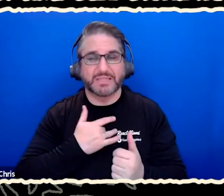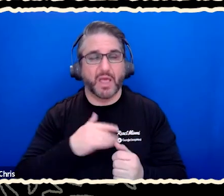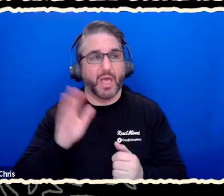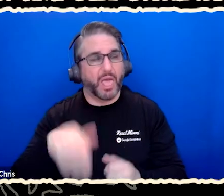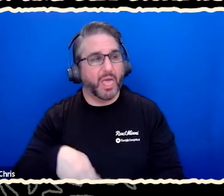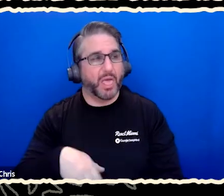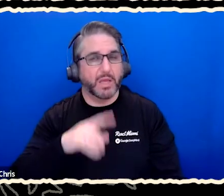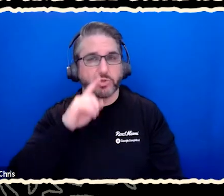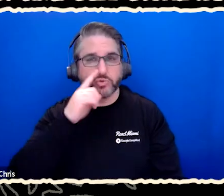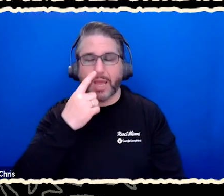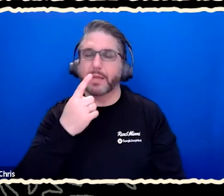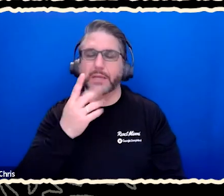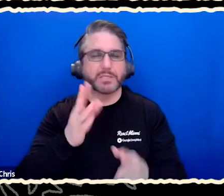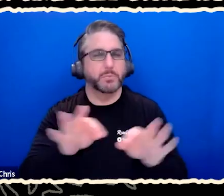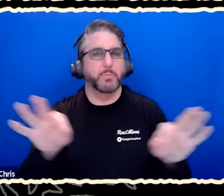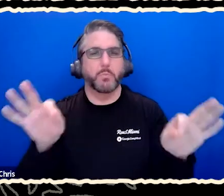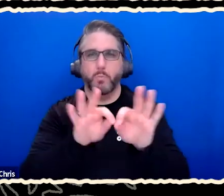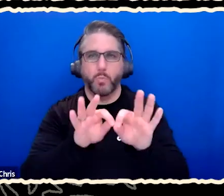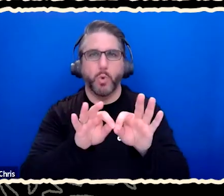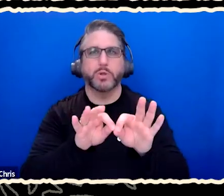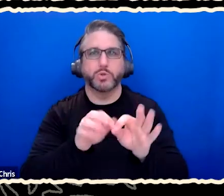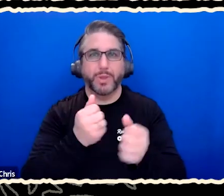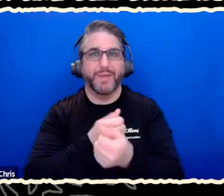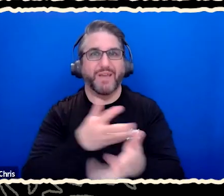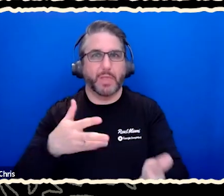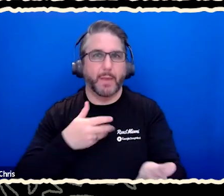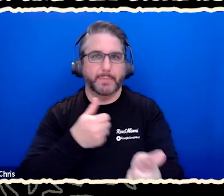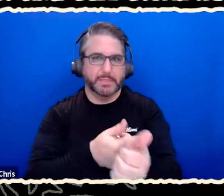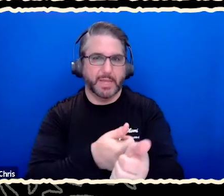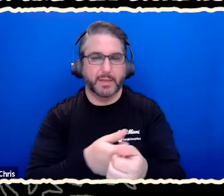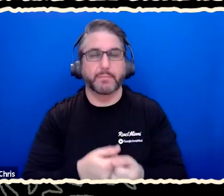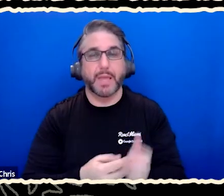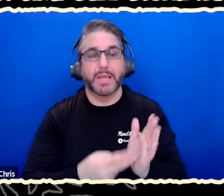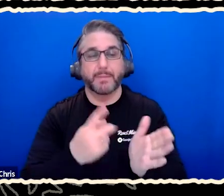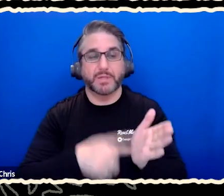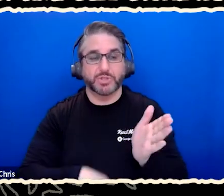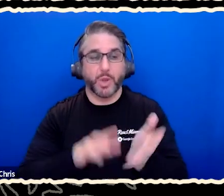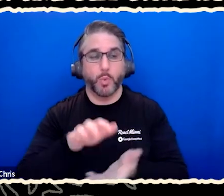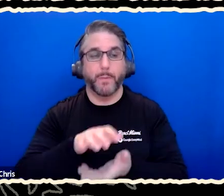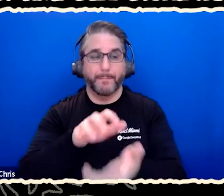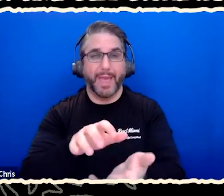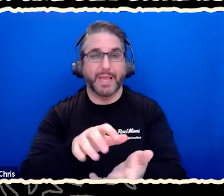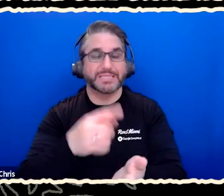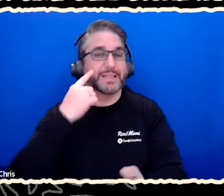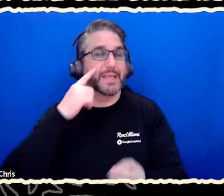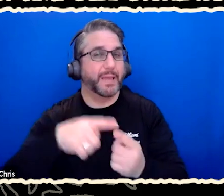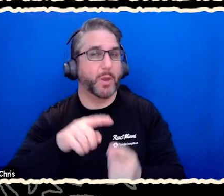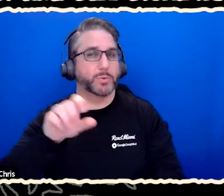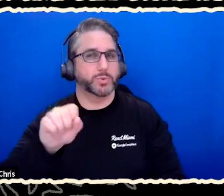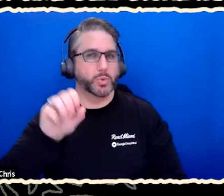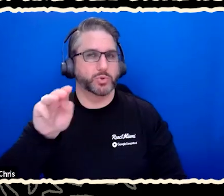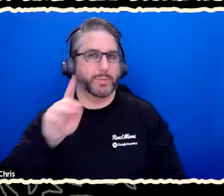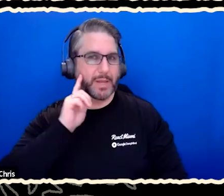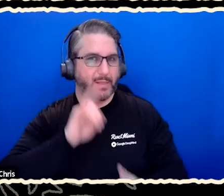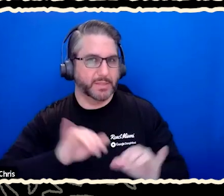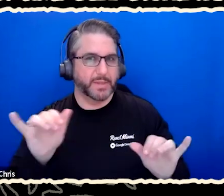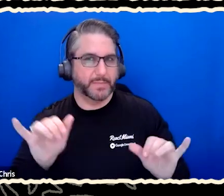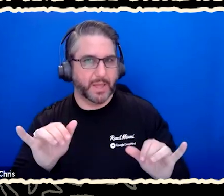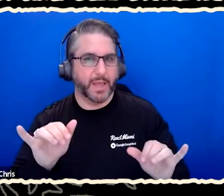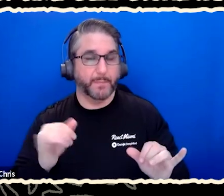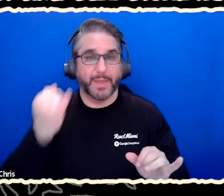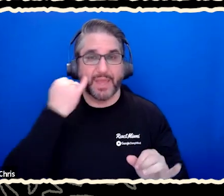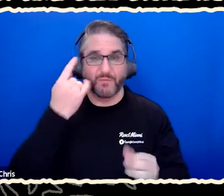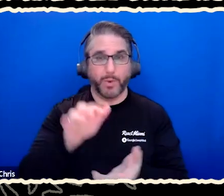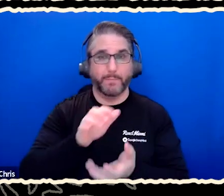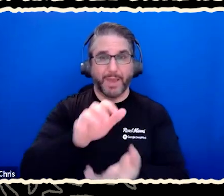to keep everything up to date. Double check your packages, have social media in mind, and if you know that there's a package which